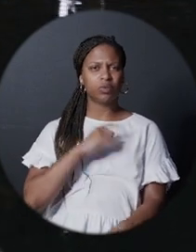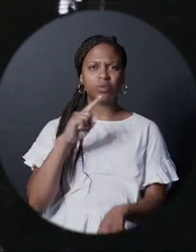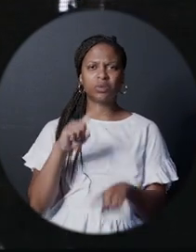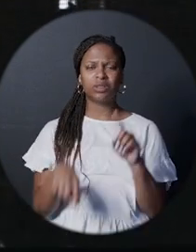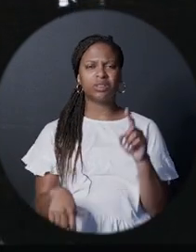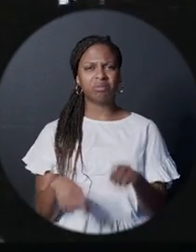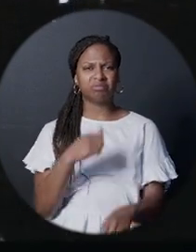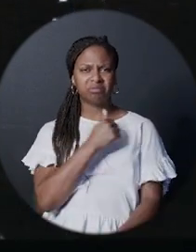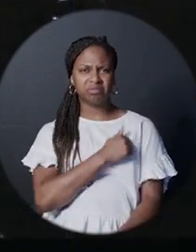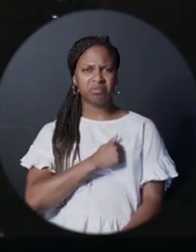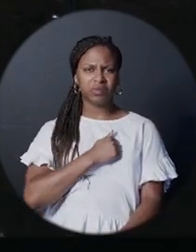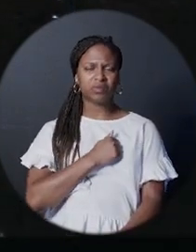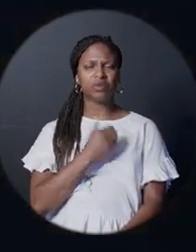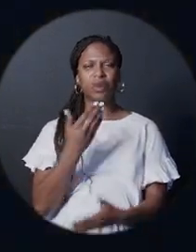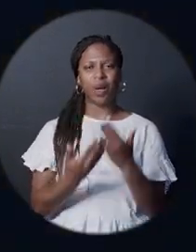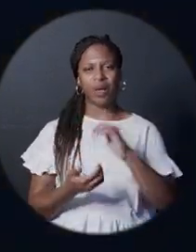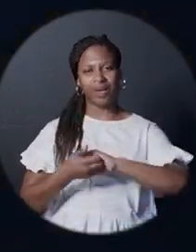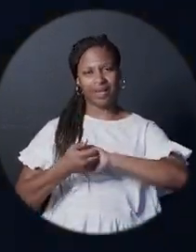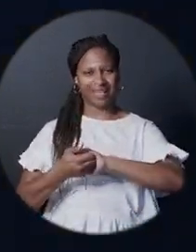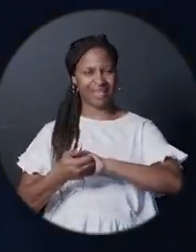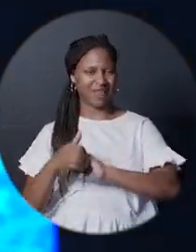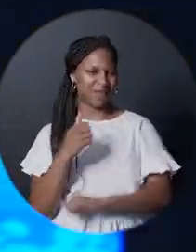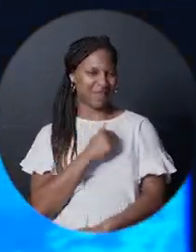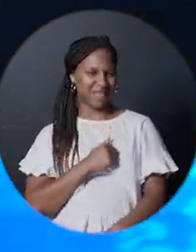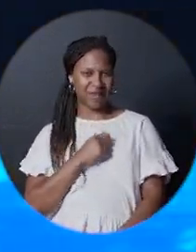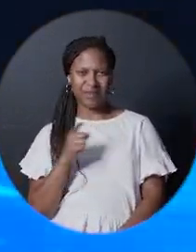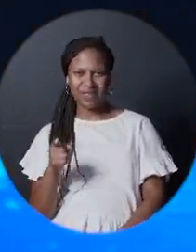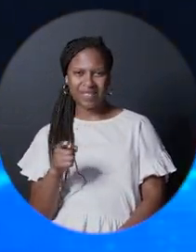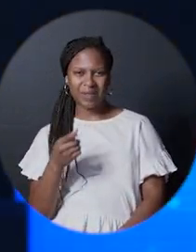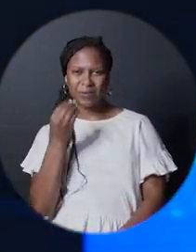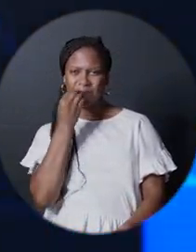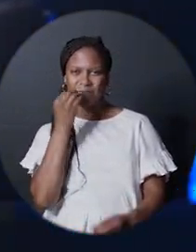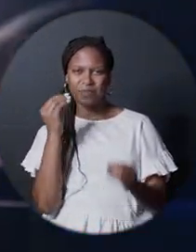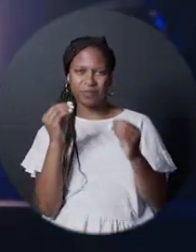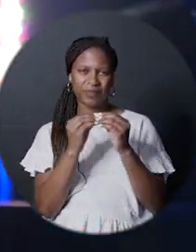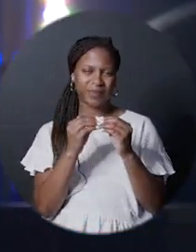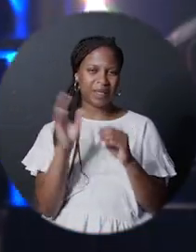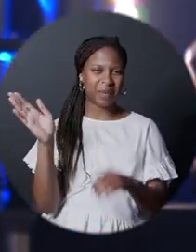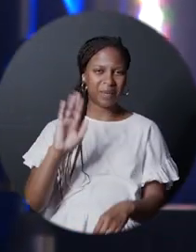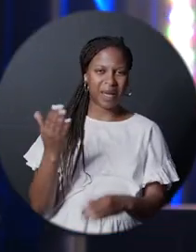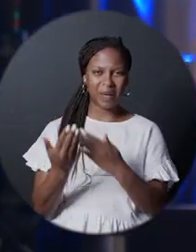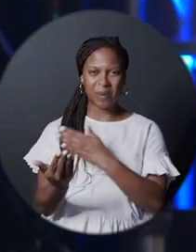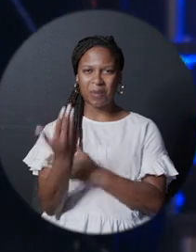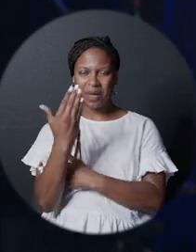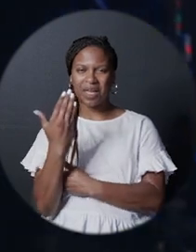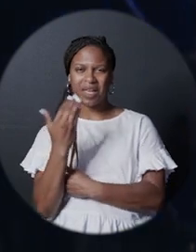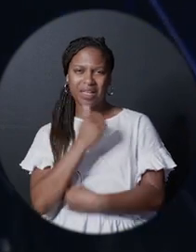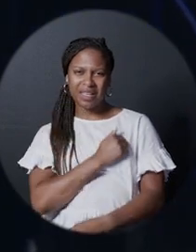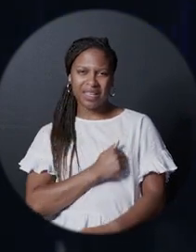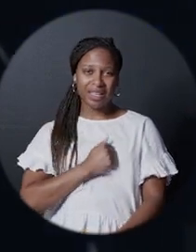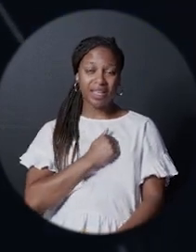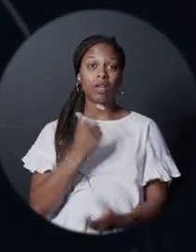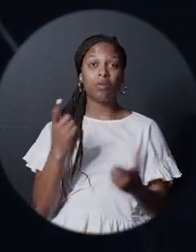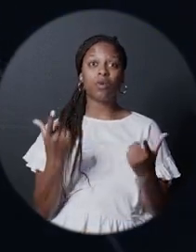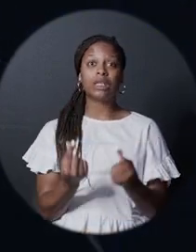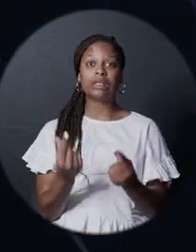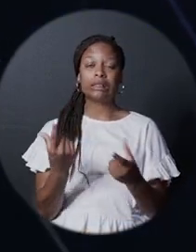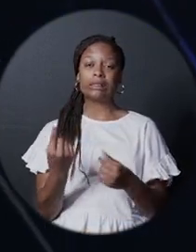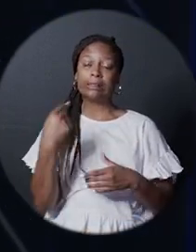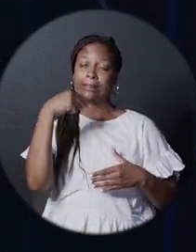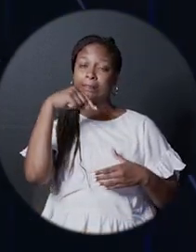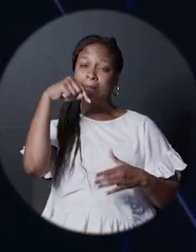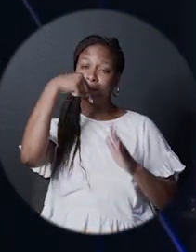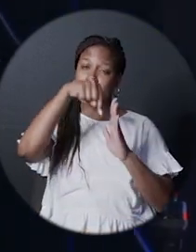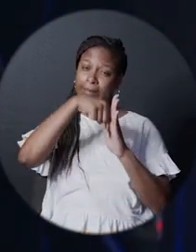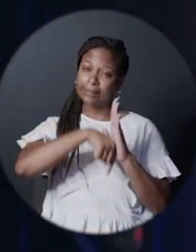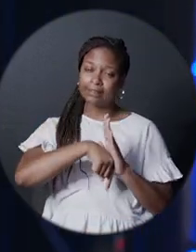how to pretend, but you can't forgive. Just because y'all still holding hands don't mean y'all forgave each other. Just because you kissed goodbye, good morning, don't mean you forgave each other. Because